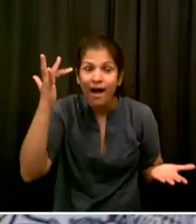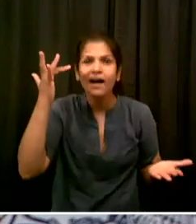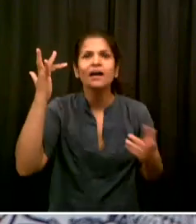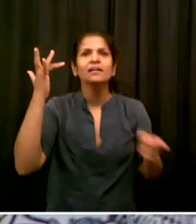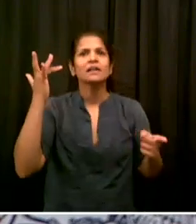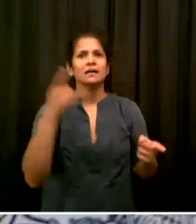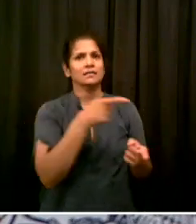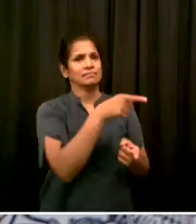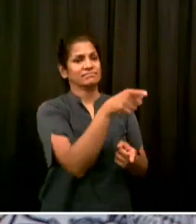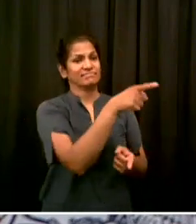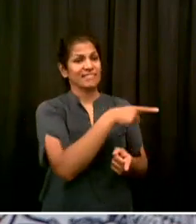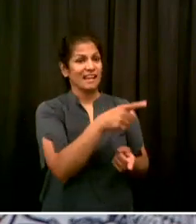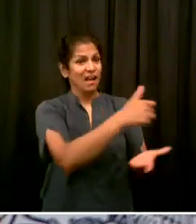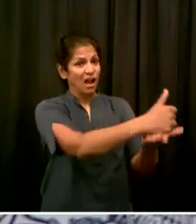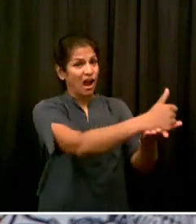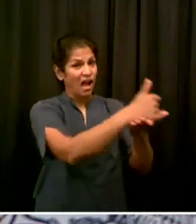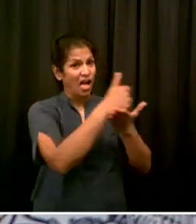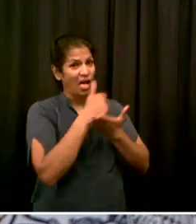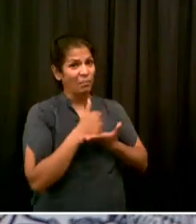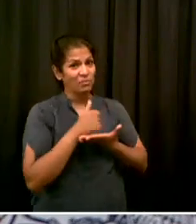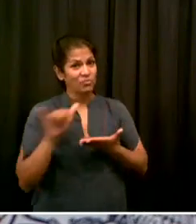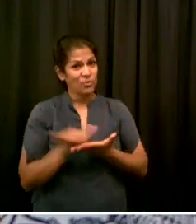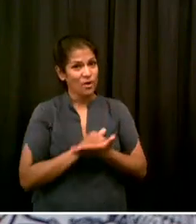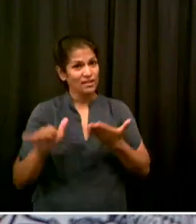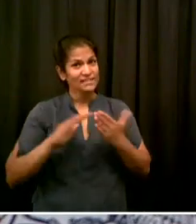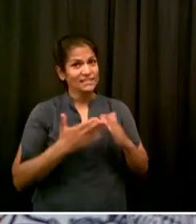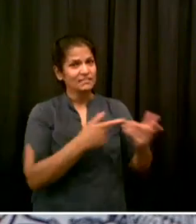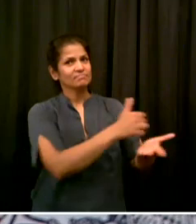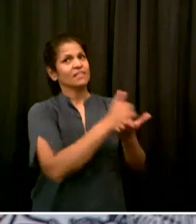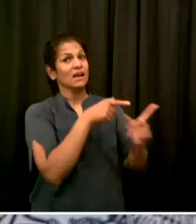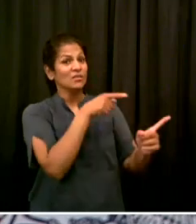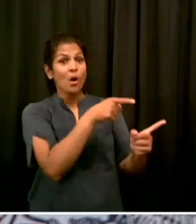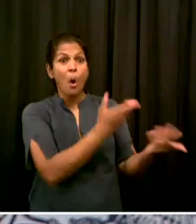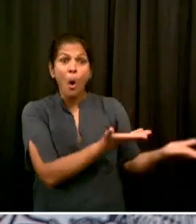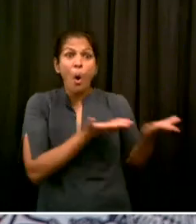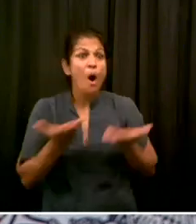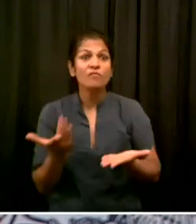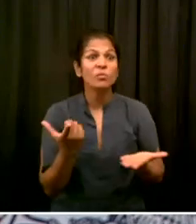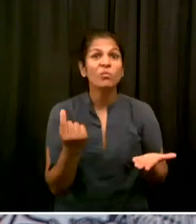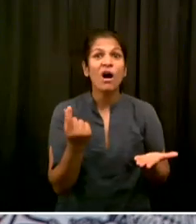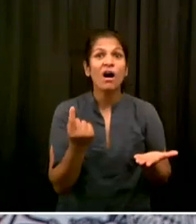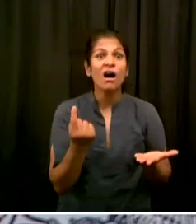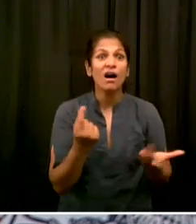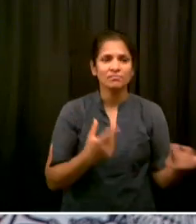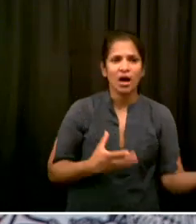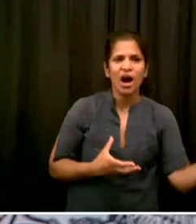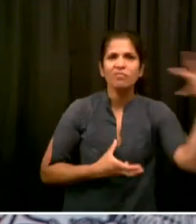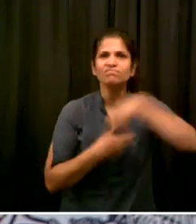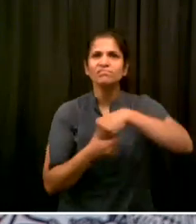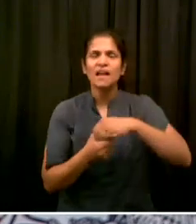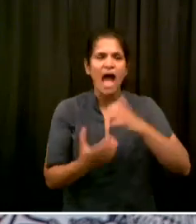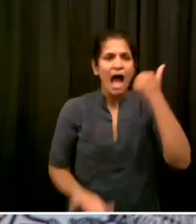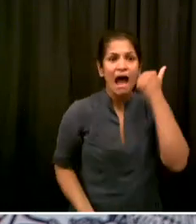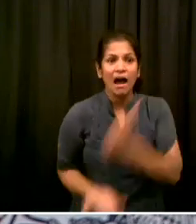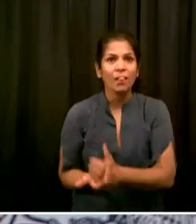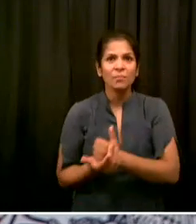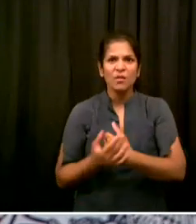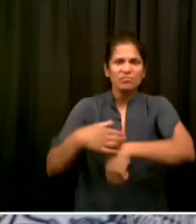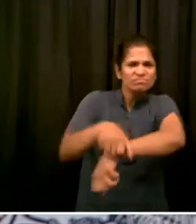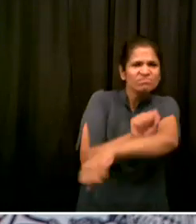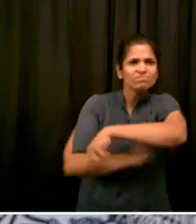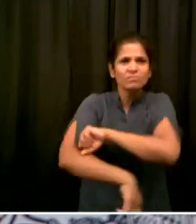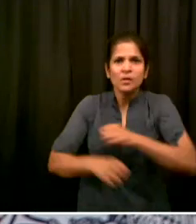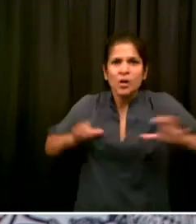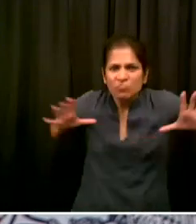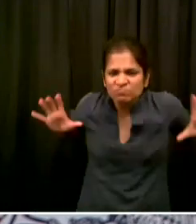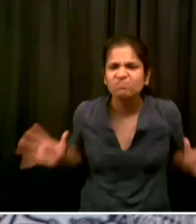Yankees have offered to get front and center in the effort to encourage people to get tested. And we're going to